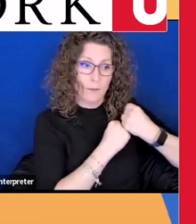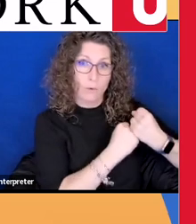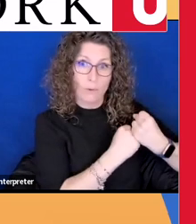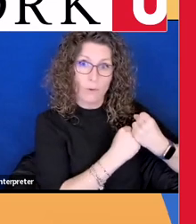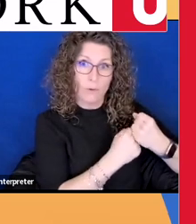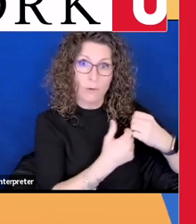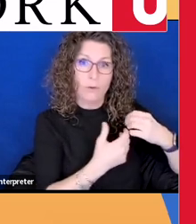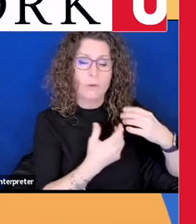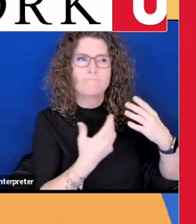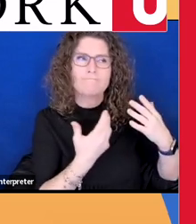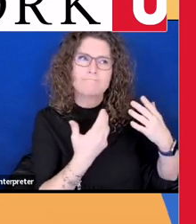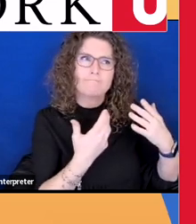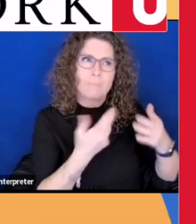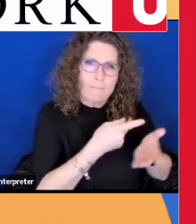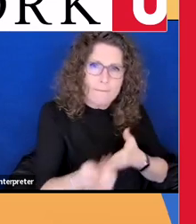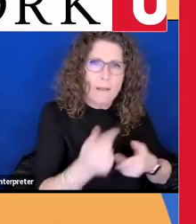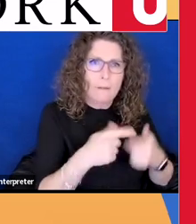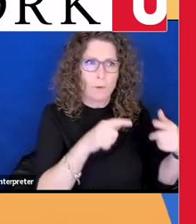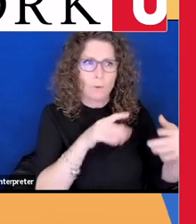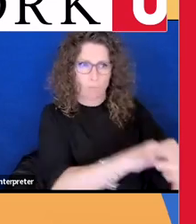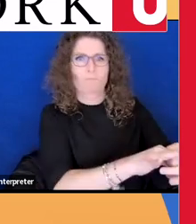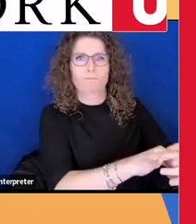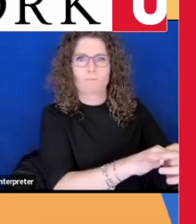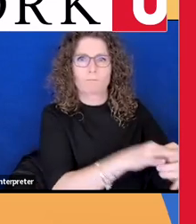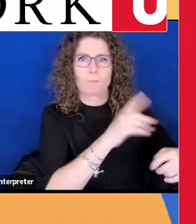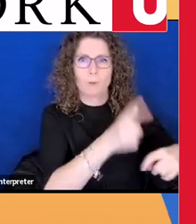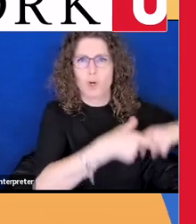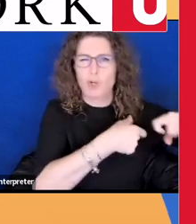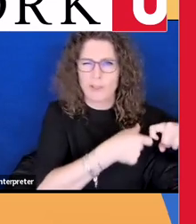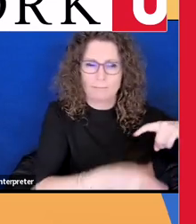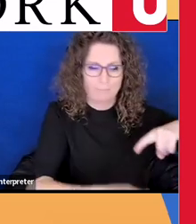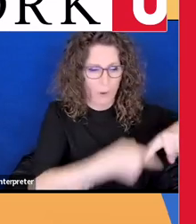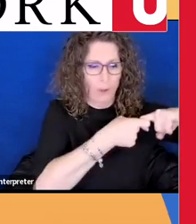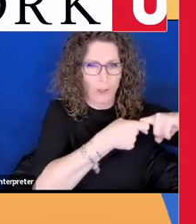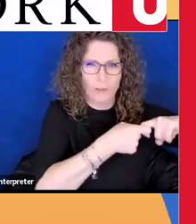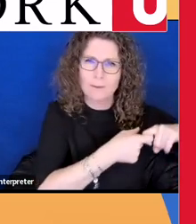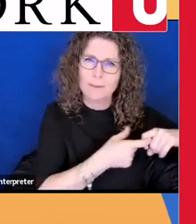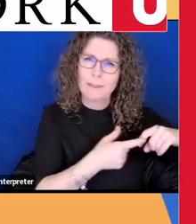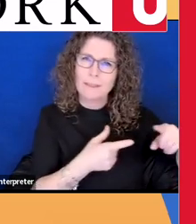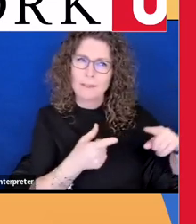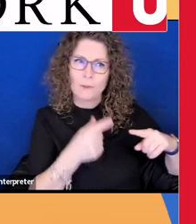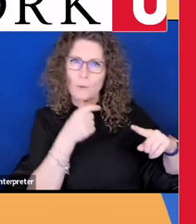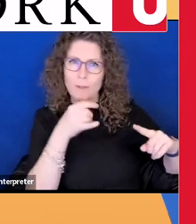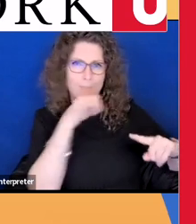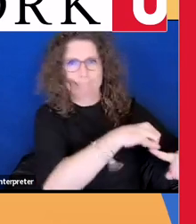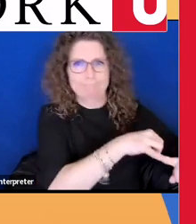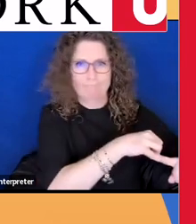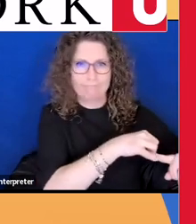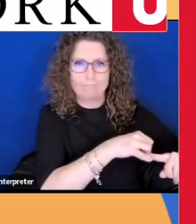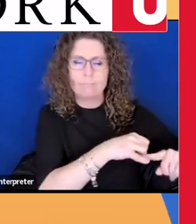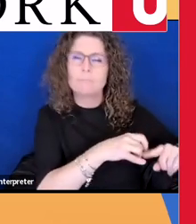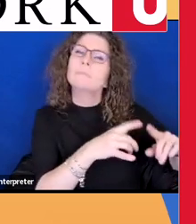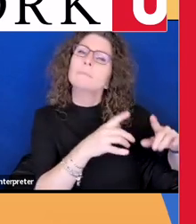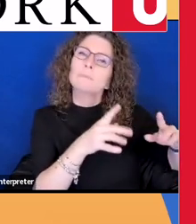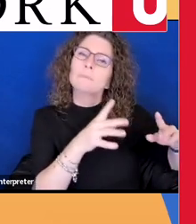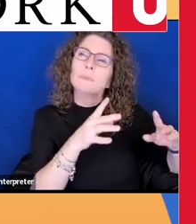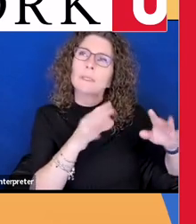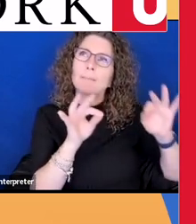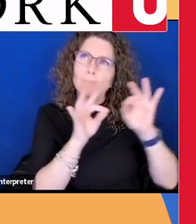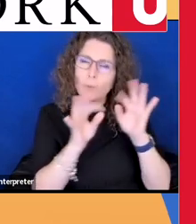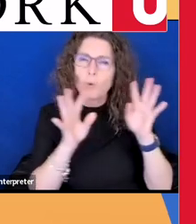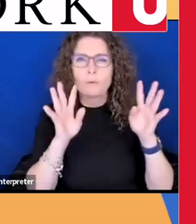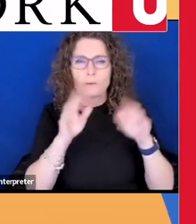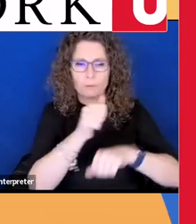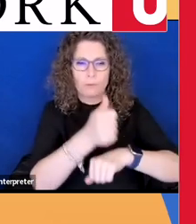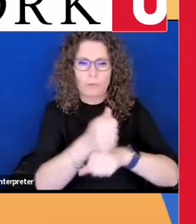grasp. Solidarity cannot seek to fix the other in place, but to create the conditions for subjects to